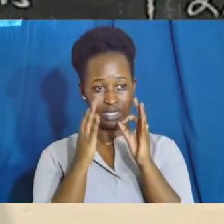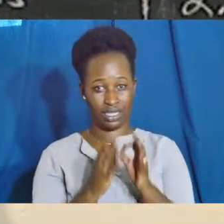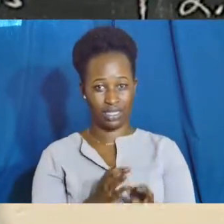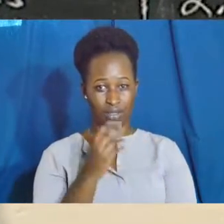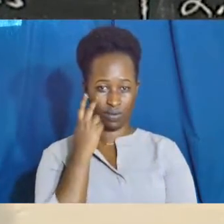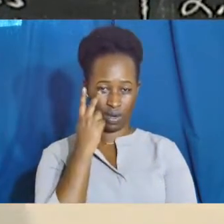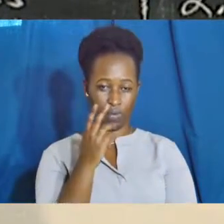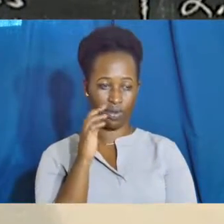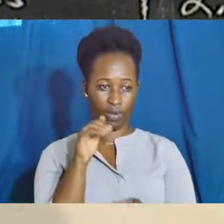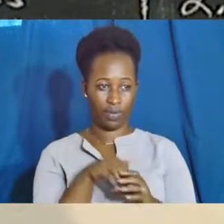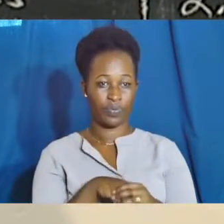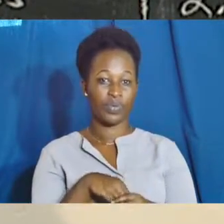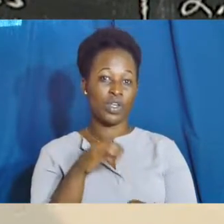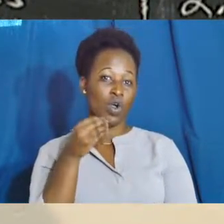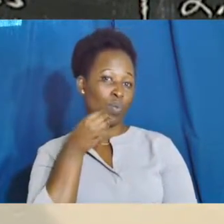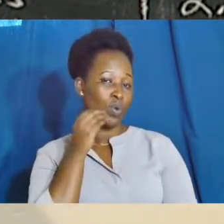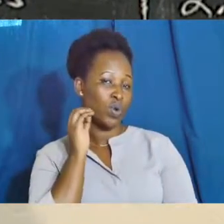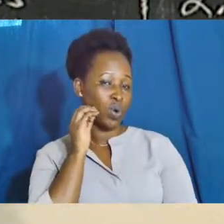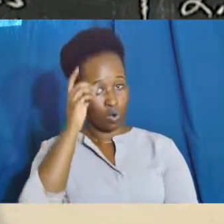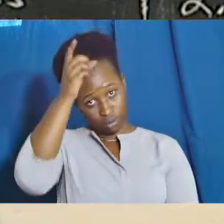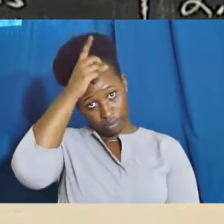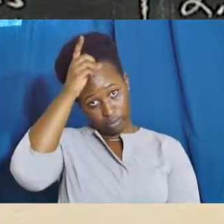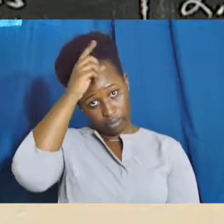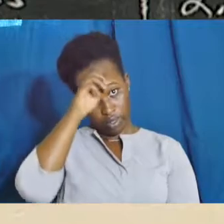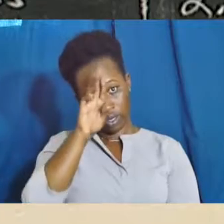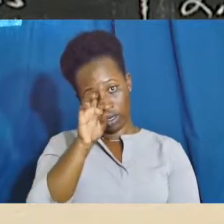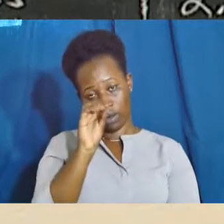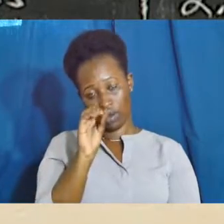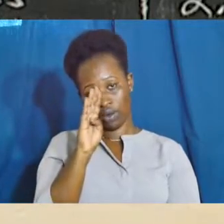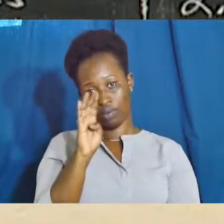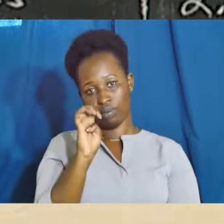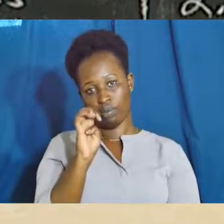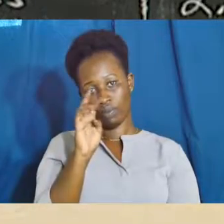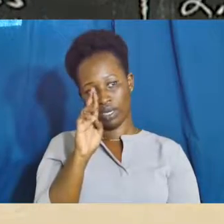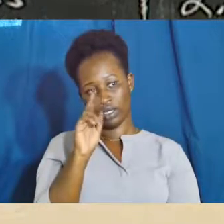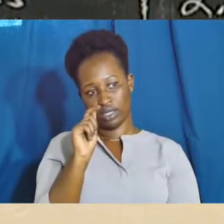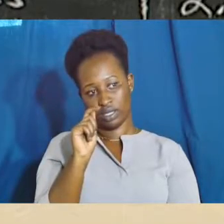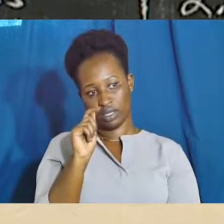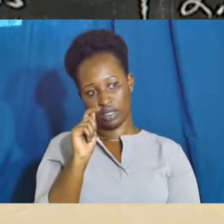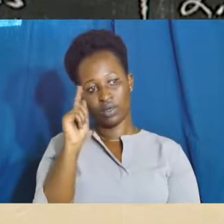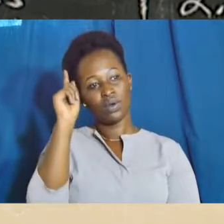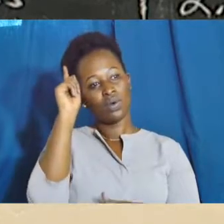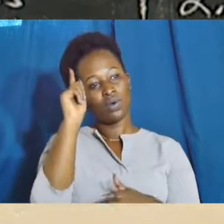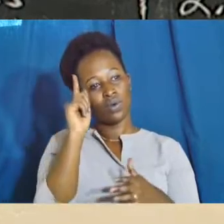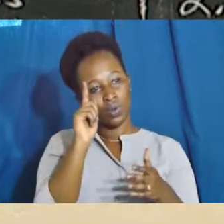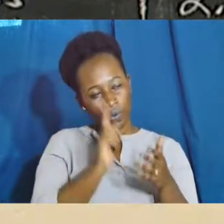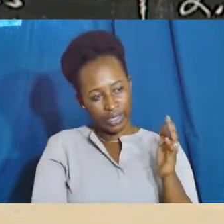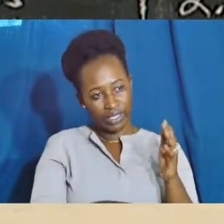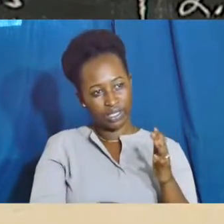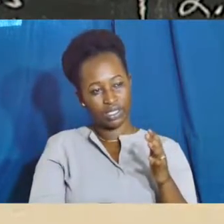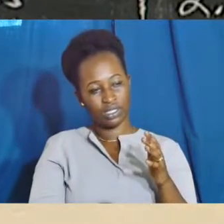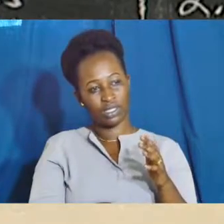seen in Robert's home village, which terms do you think are